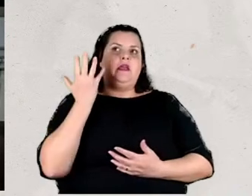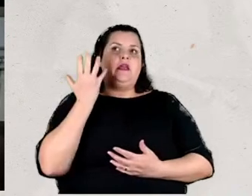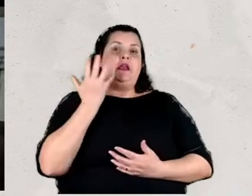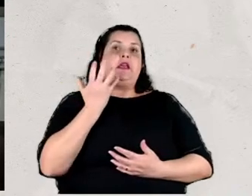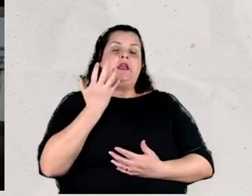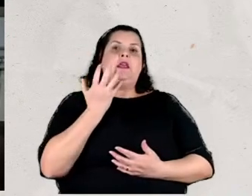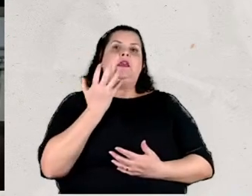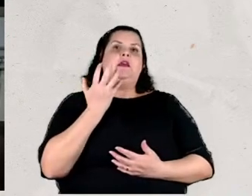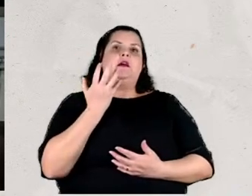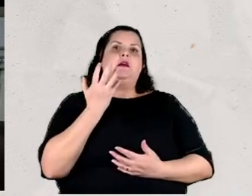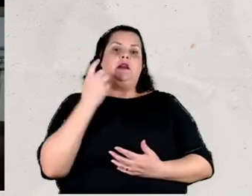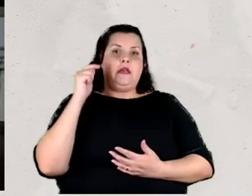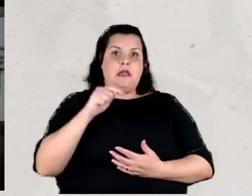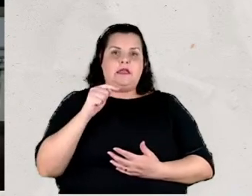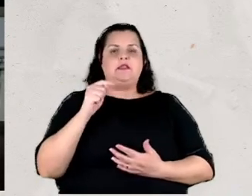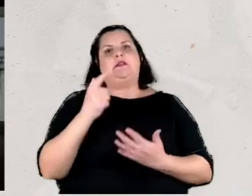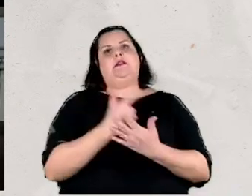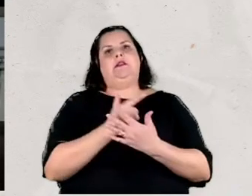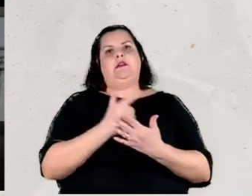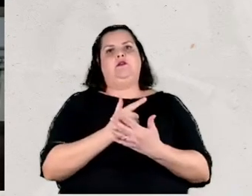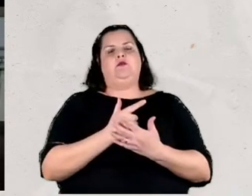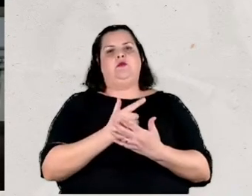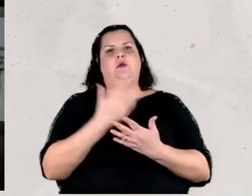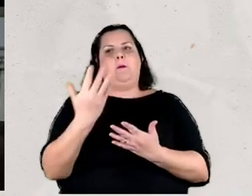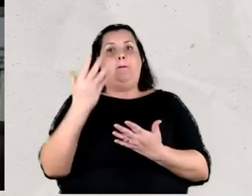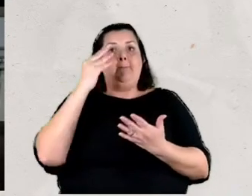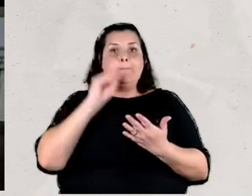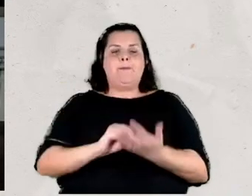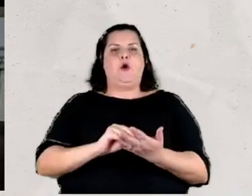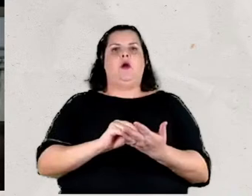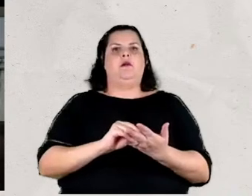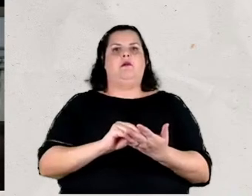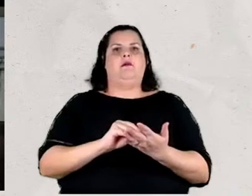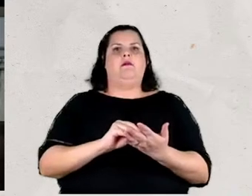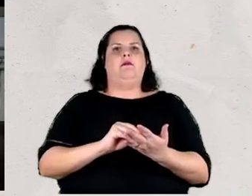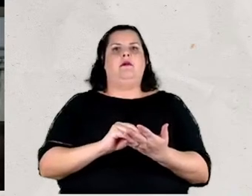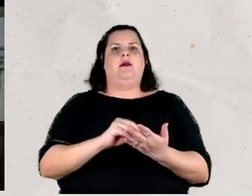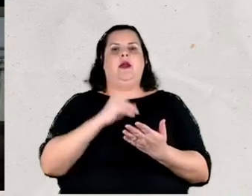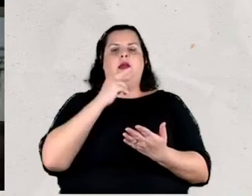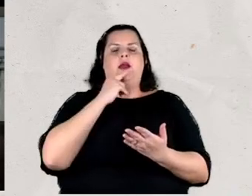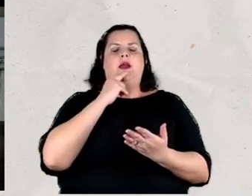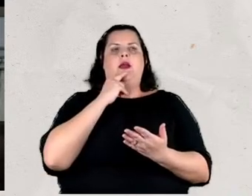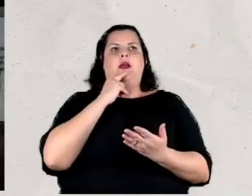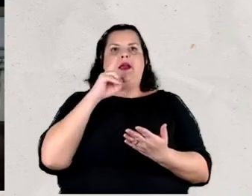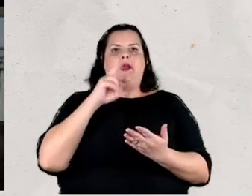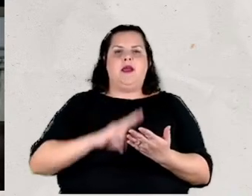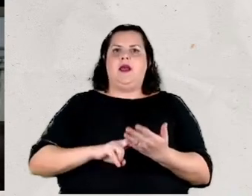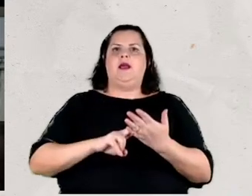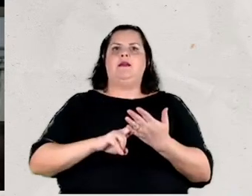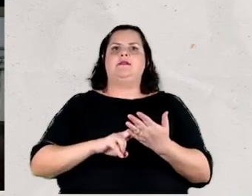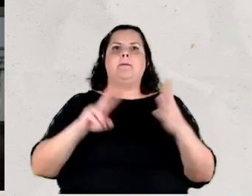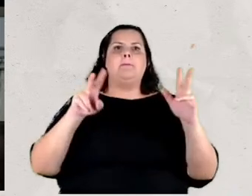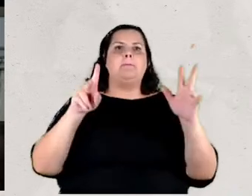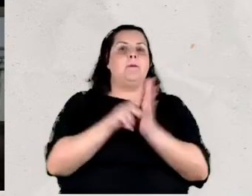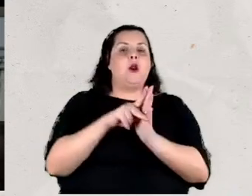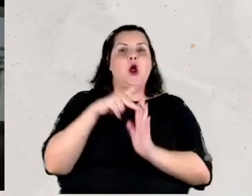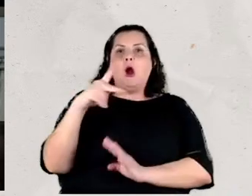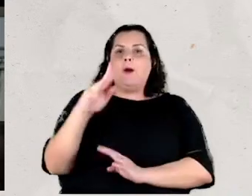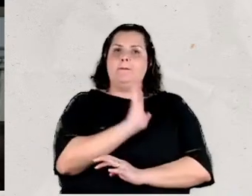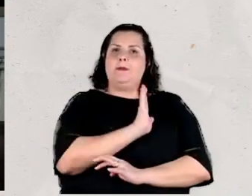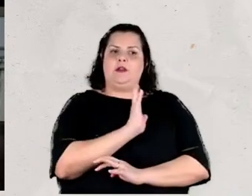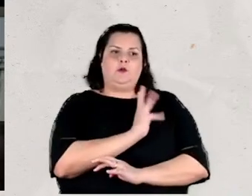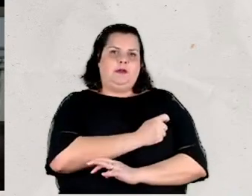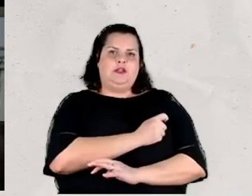I really wanted to give the Palestinians the last word in my book. And in the end, I